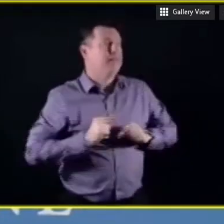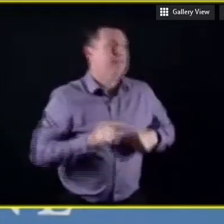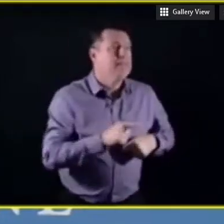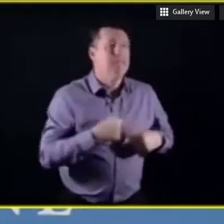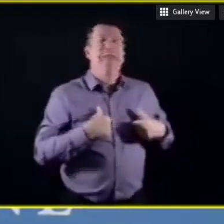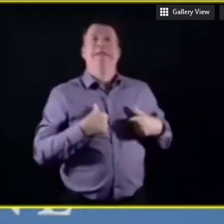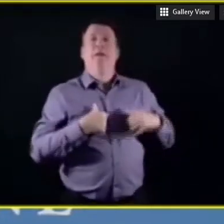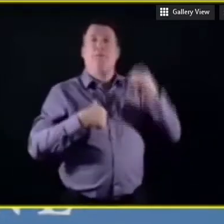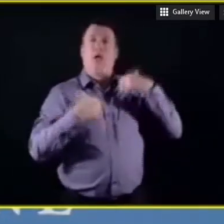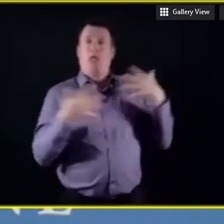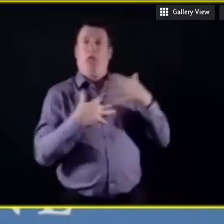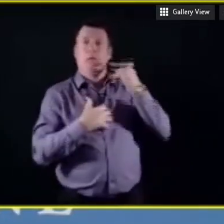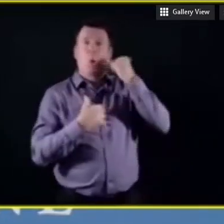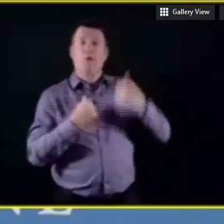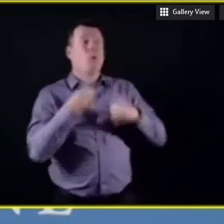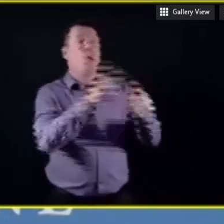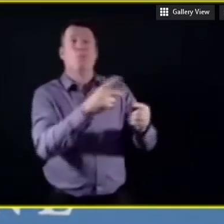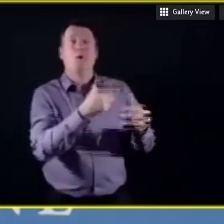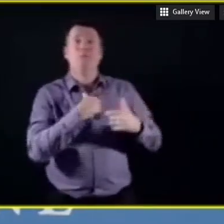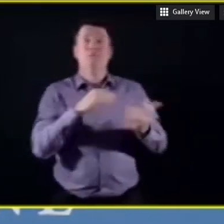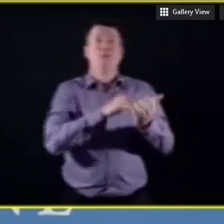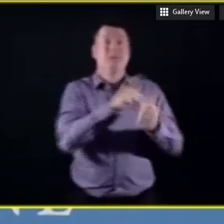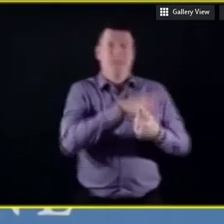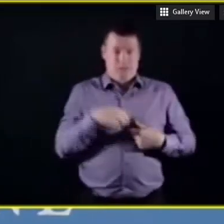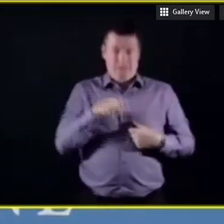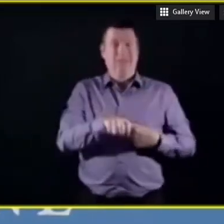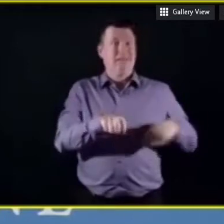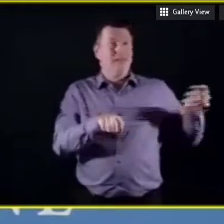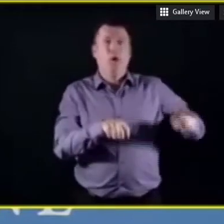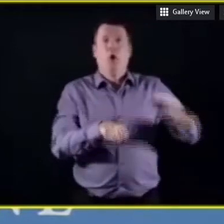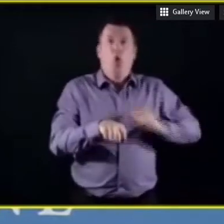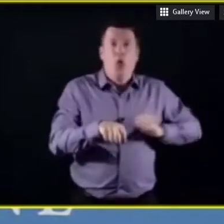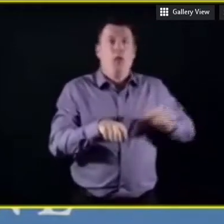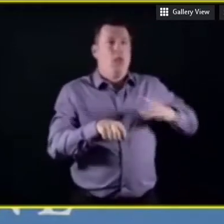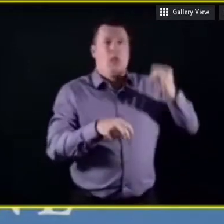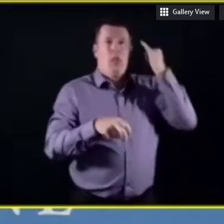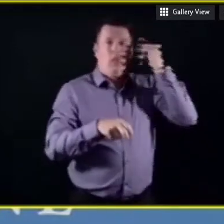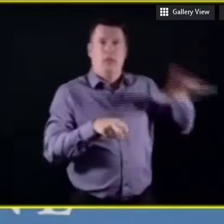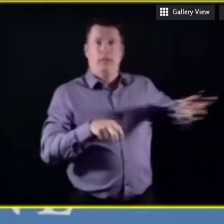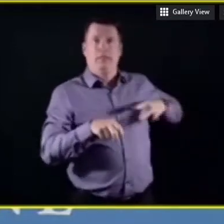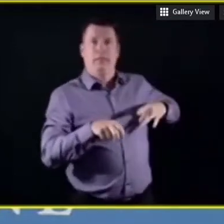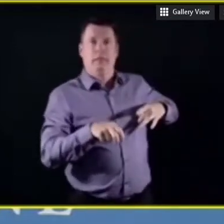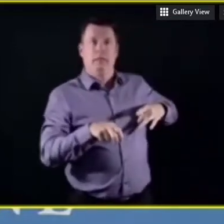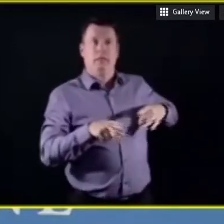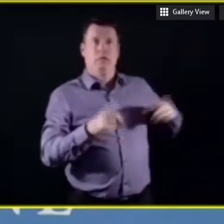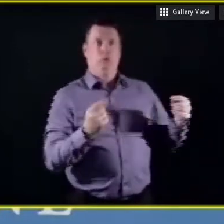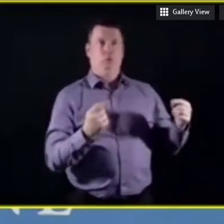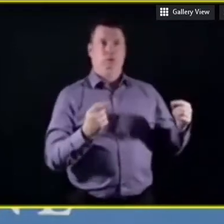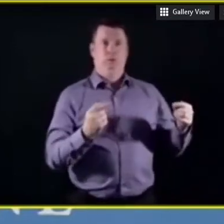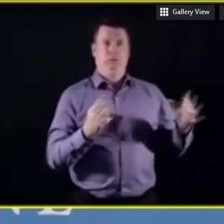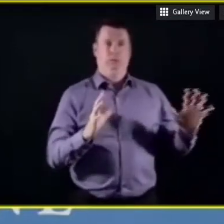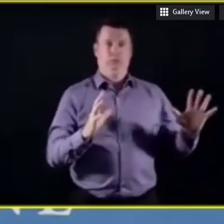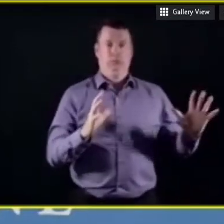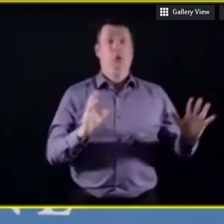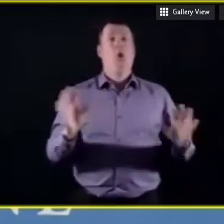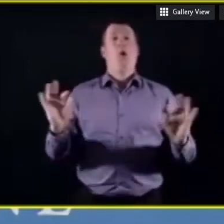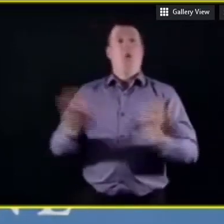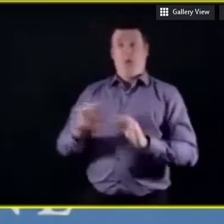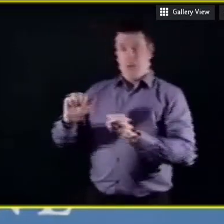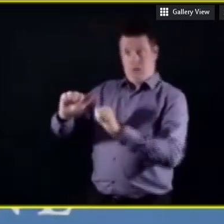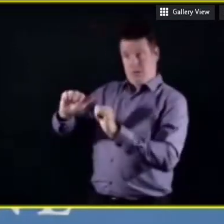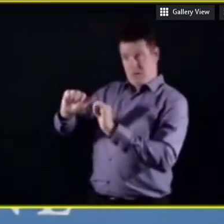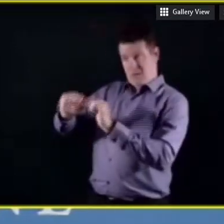appropriately following the state and county guidelines begin to do more elective or non-urgent care and begin to return to preventative